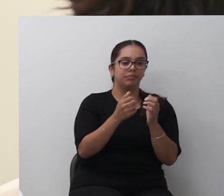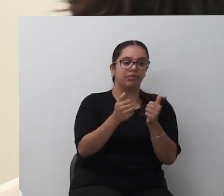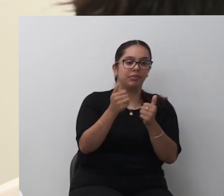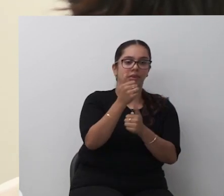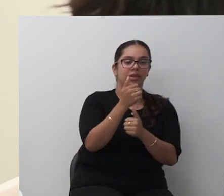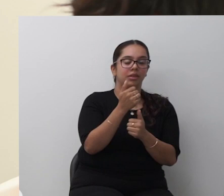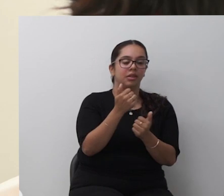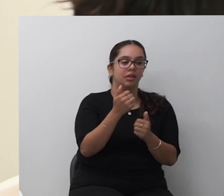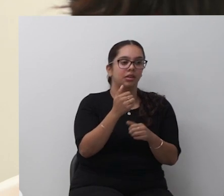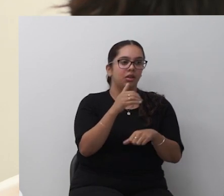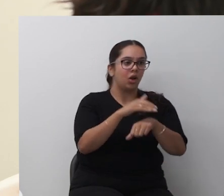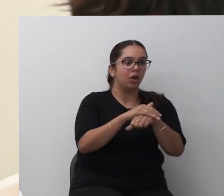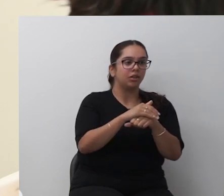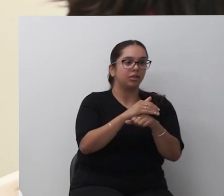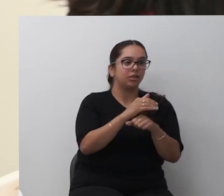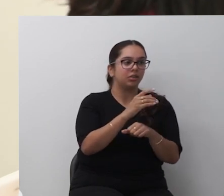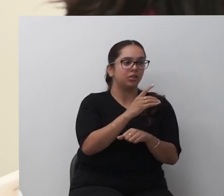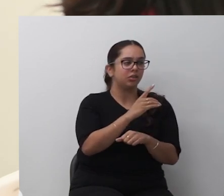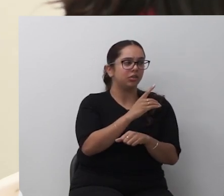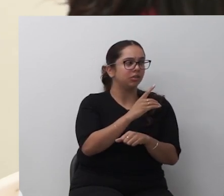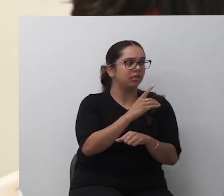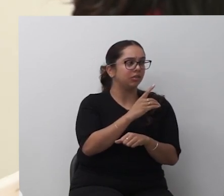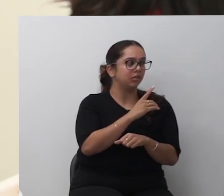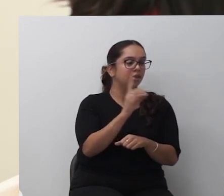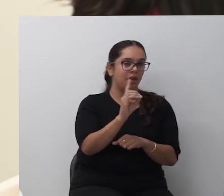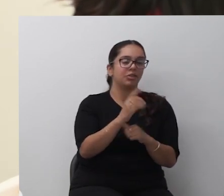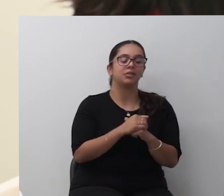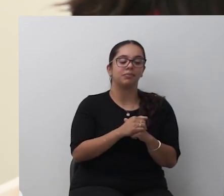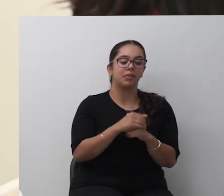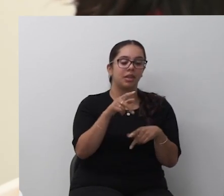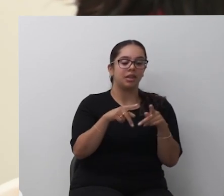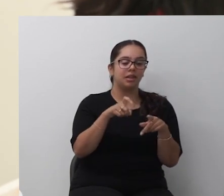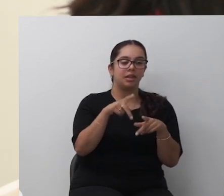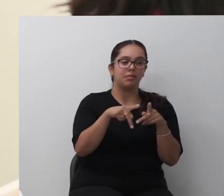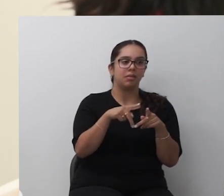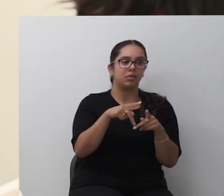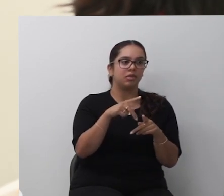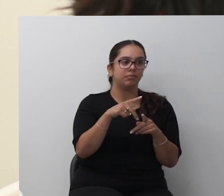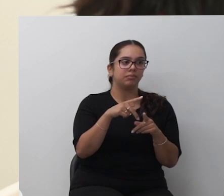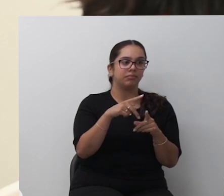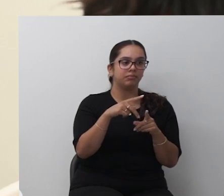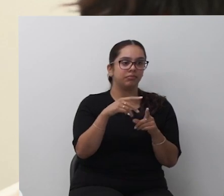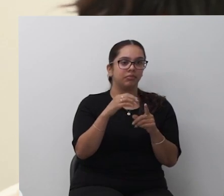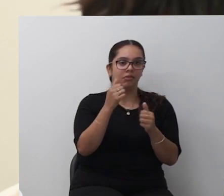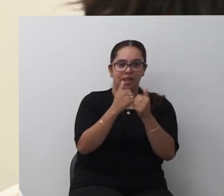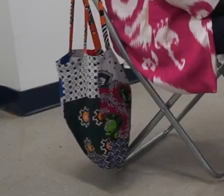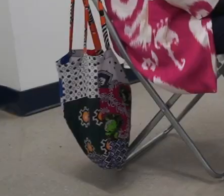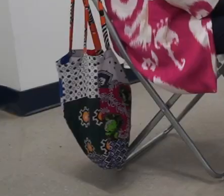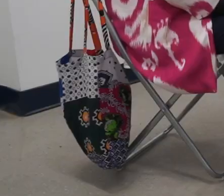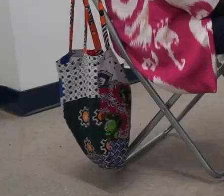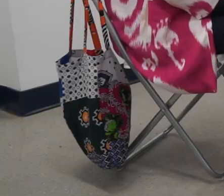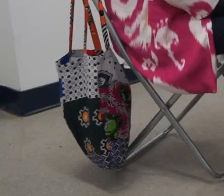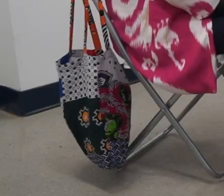is on democracy now. We need folks to be on all spokes of the wheel. So I think your wheel was